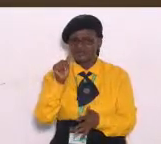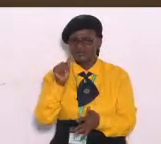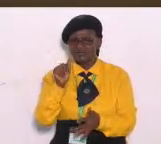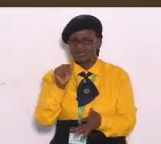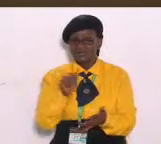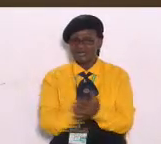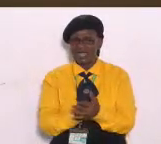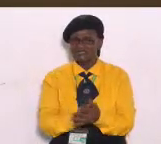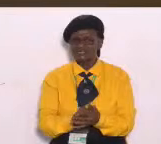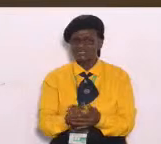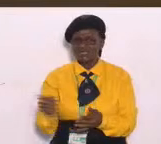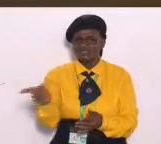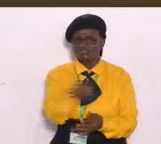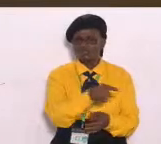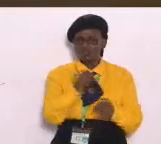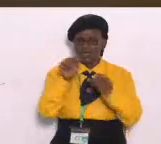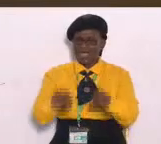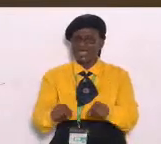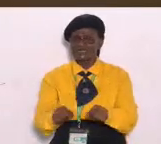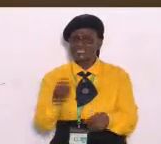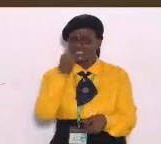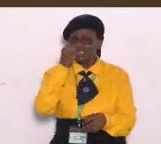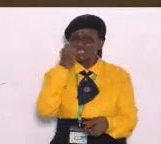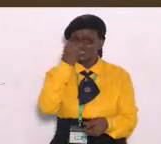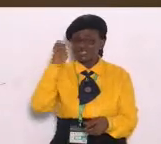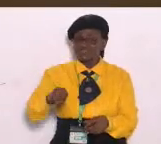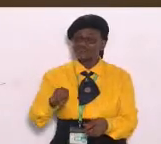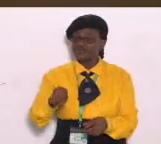that you can even command him.